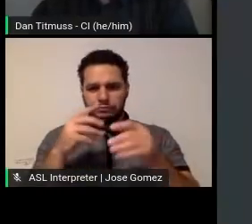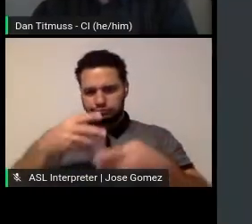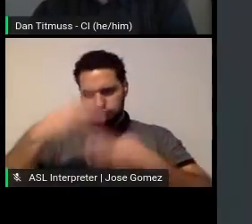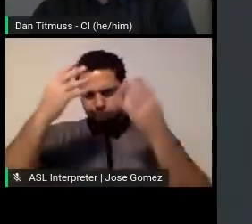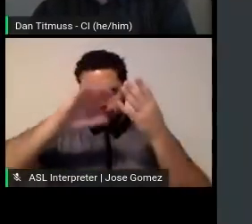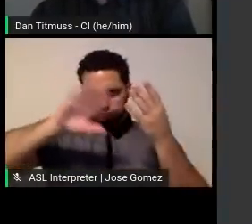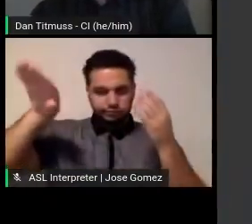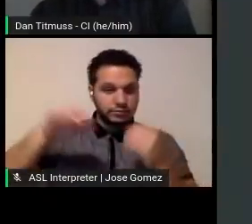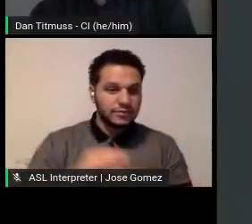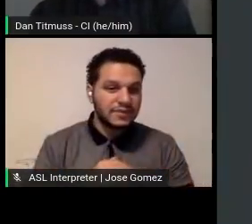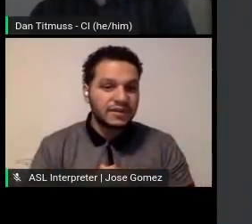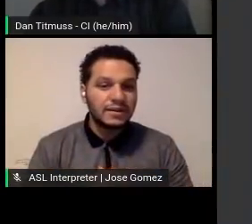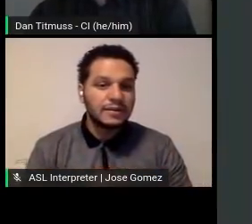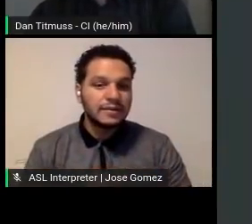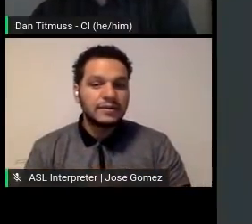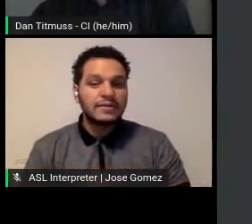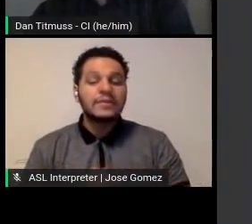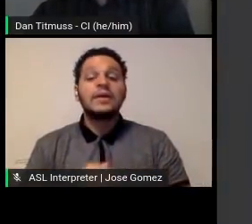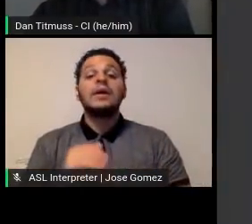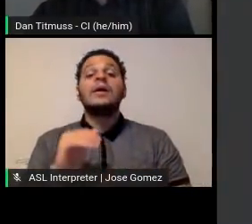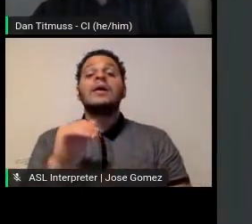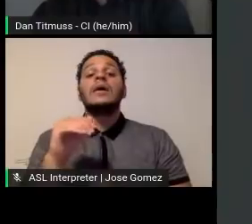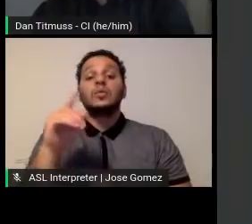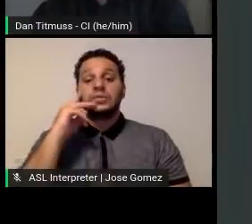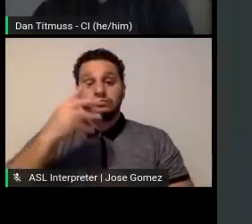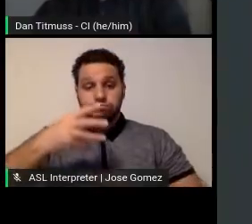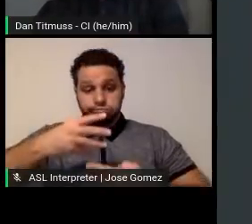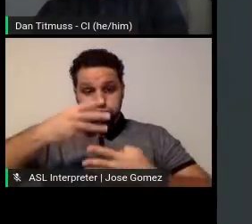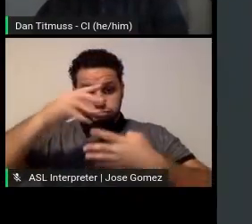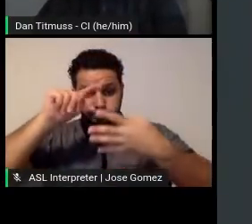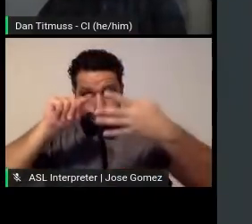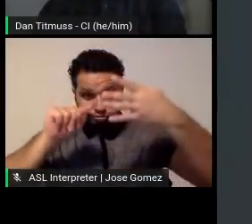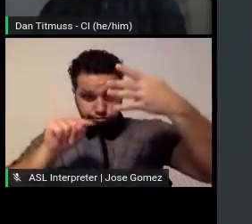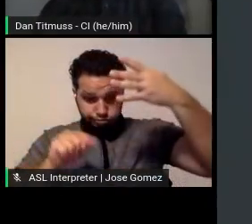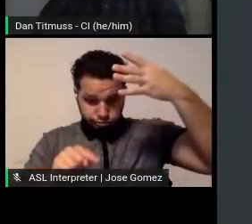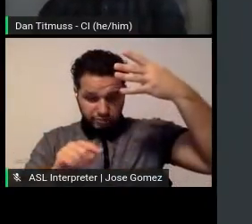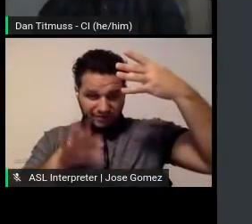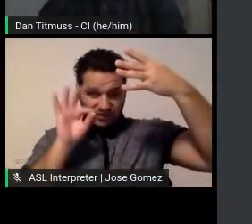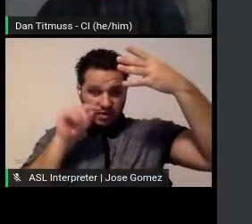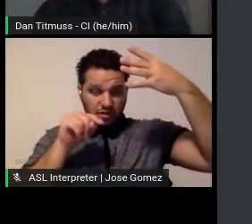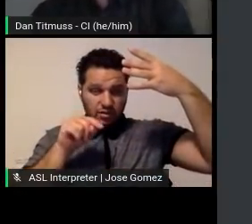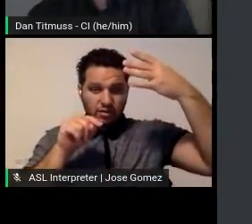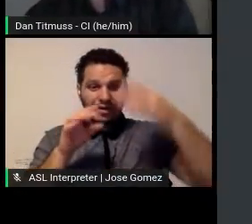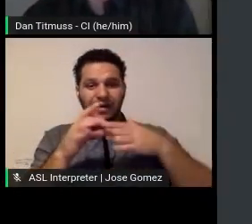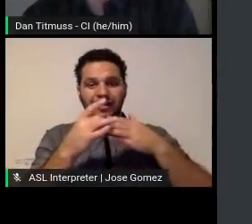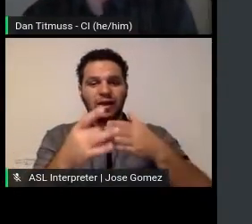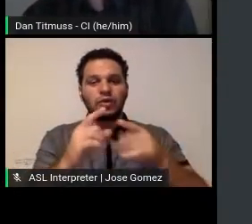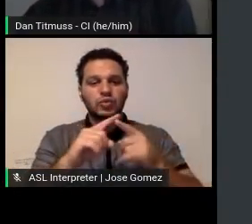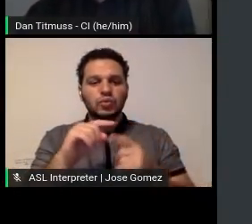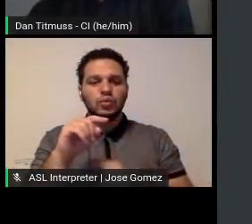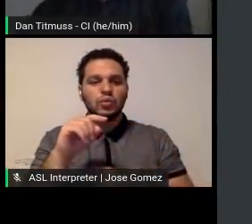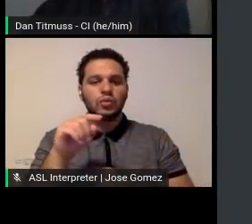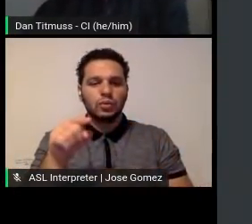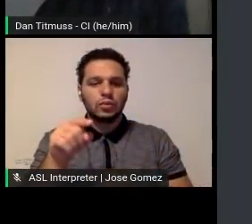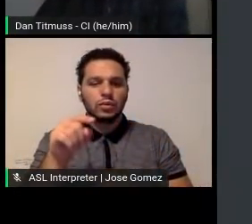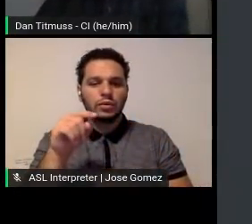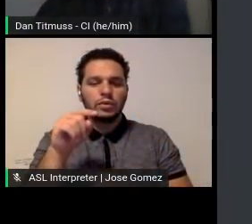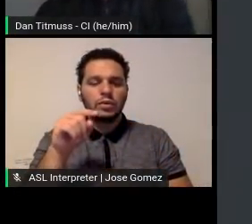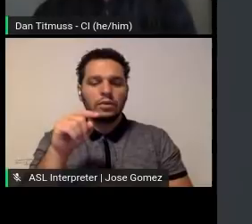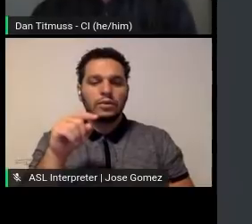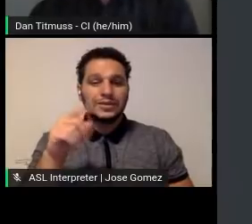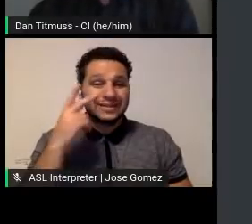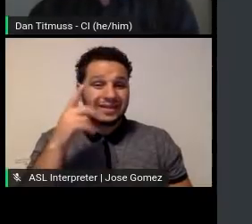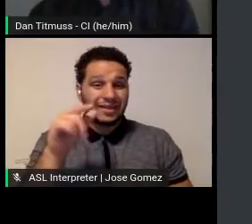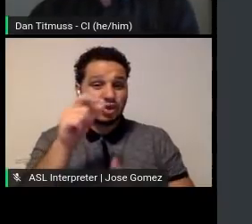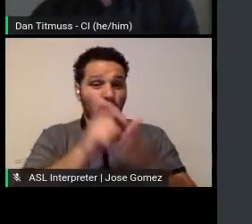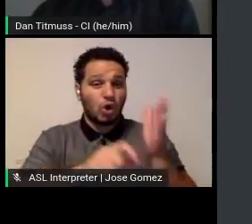away. So we're going to go down here and find a guide to Beethoven symphonies. So this is an